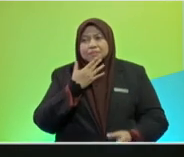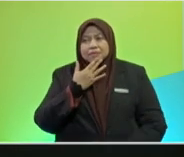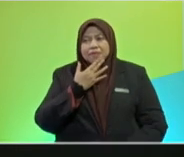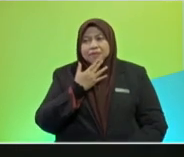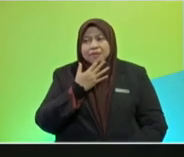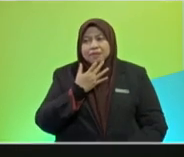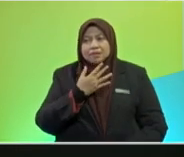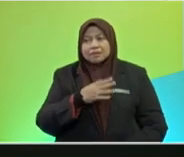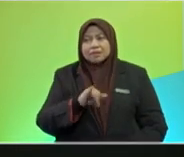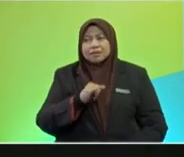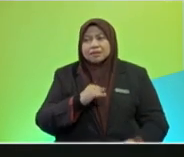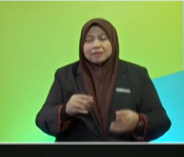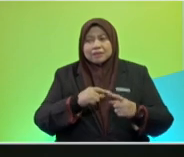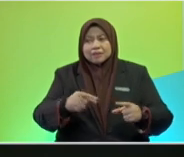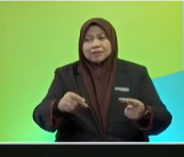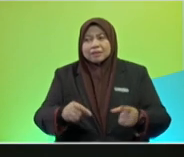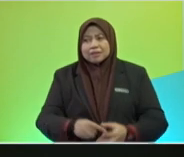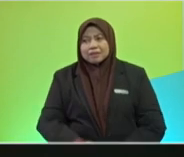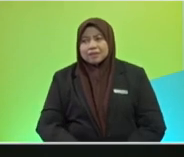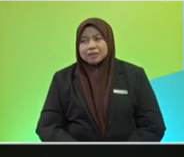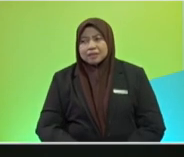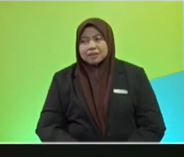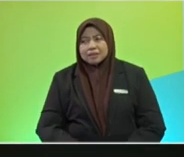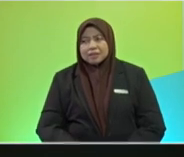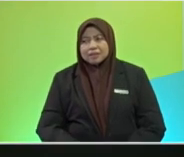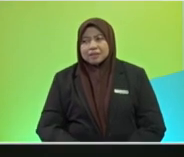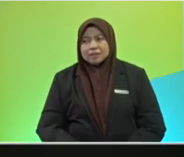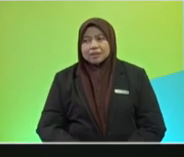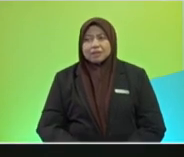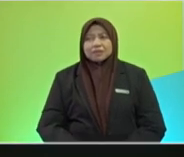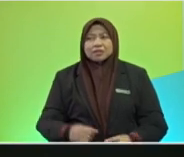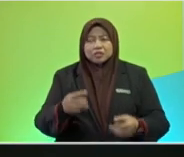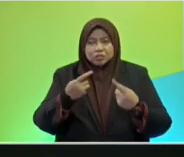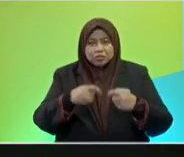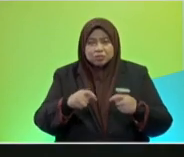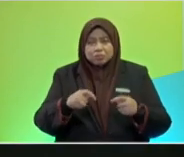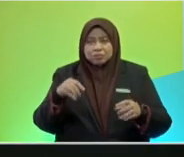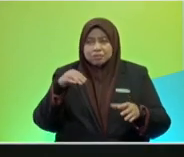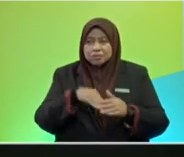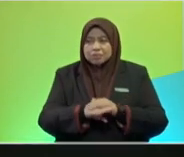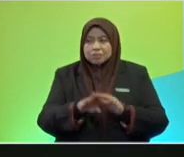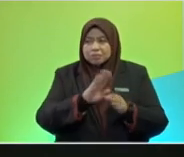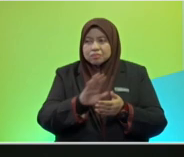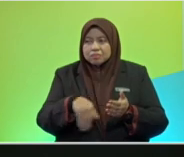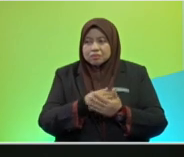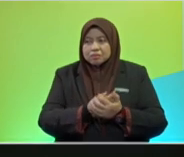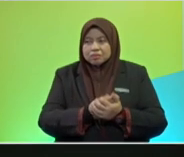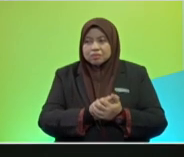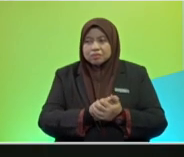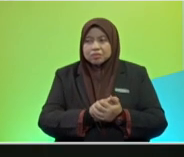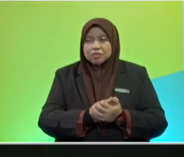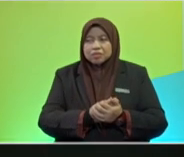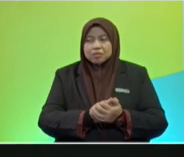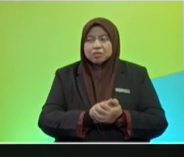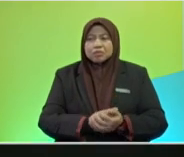slightly closer. Okay. I'll try to fit everything in. Maybe you should put it next to the tracing paper so we